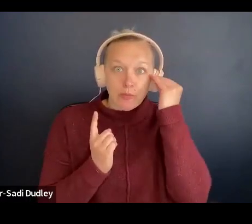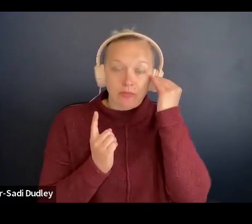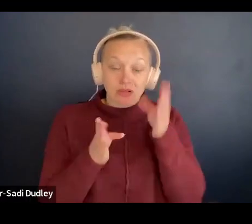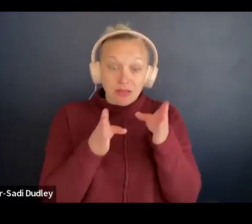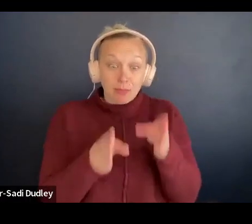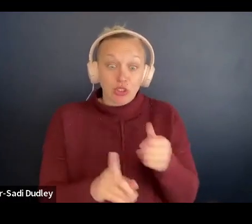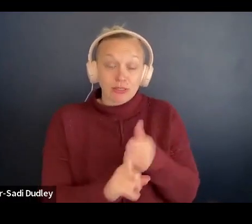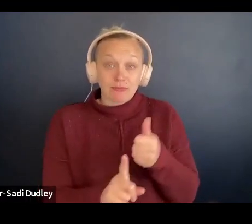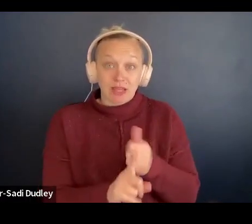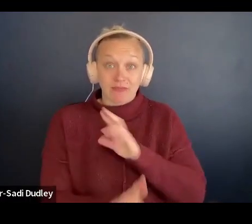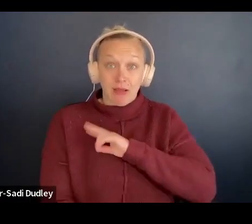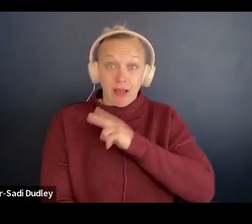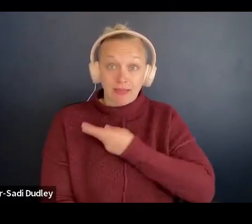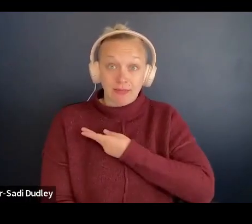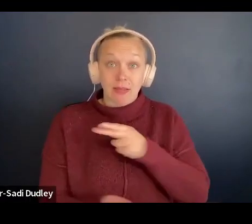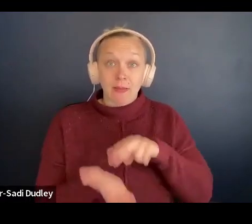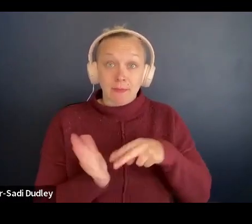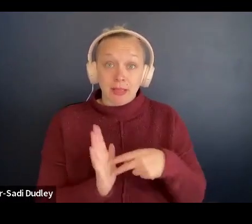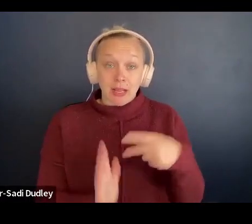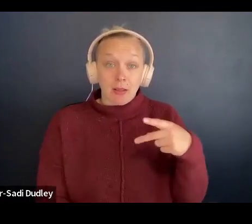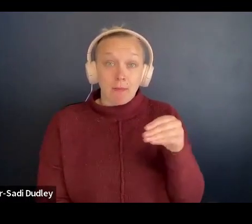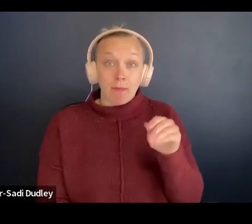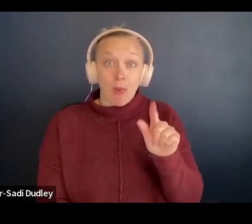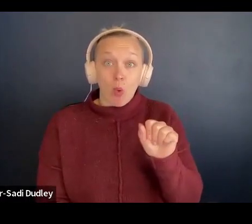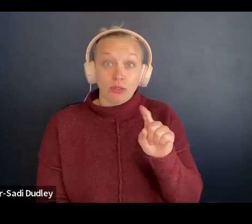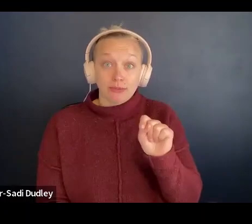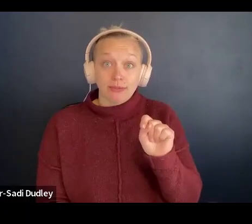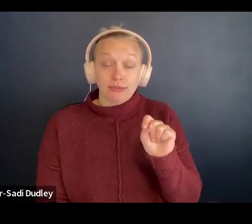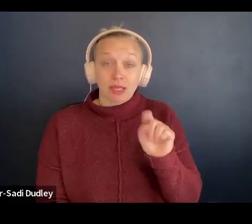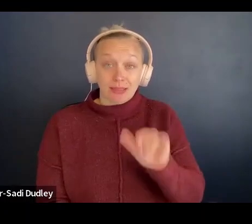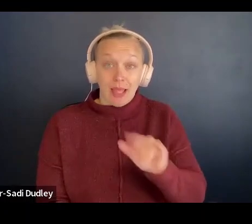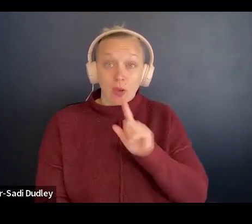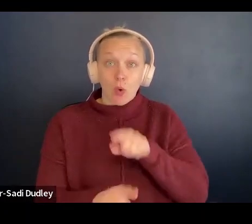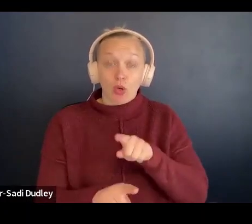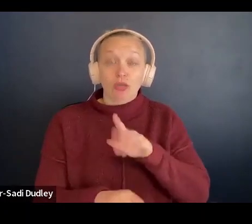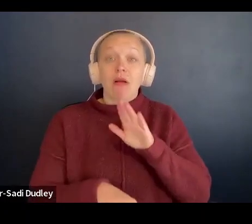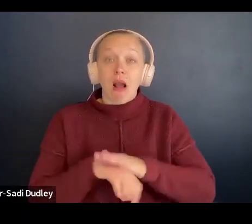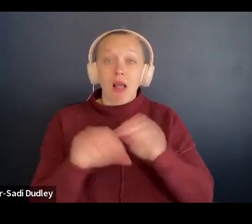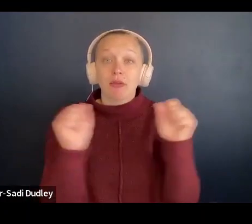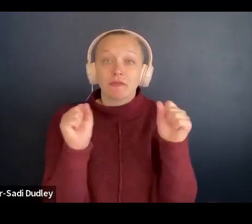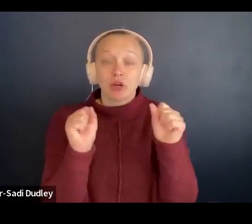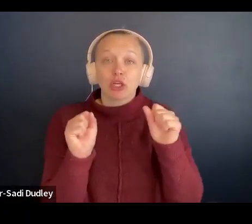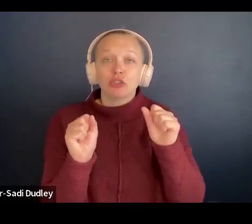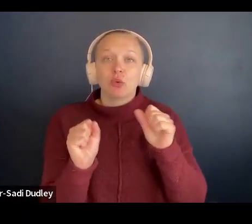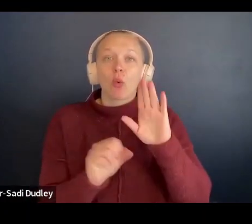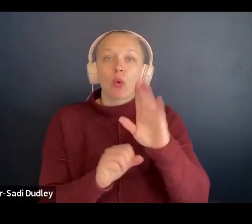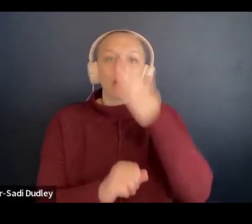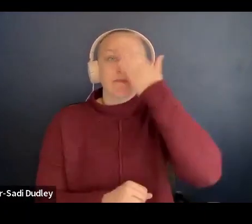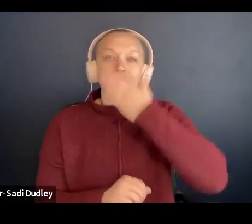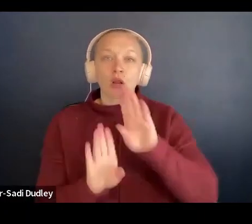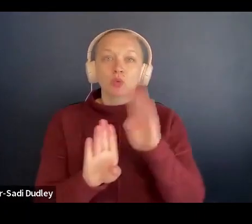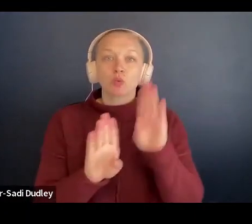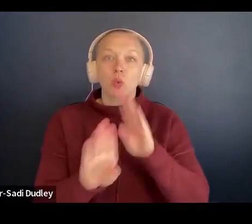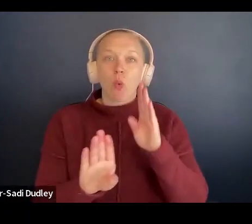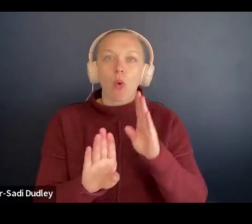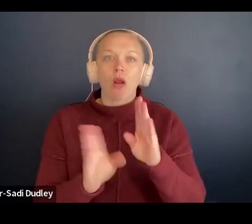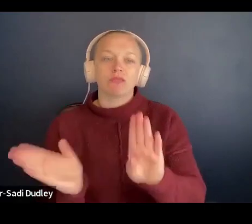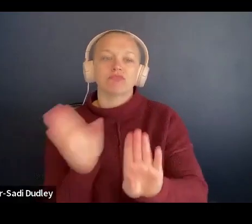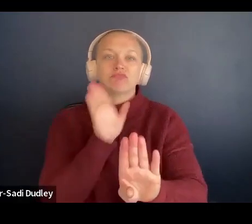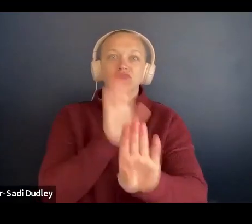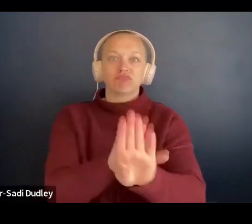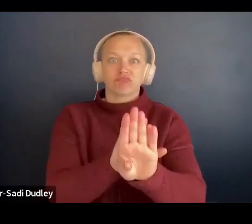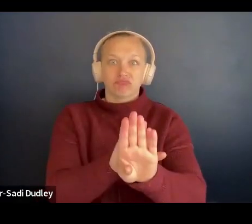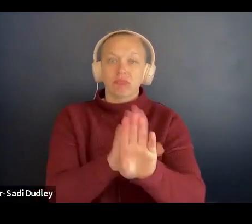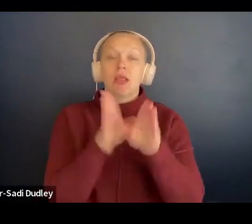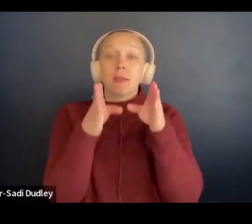on hospice, this post order will be posted either on their fridge or behind the front door. And when emergency personnel comes